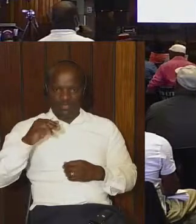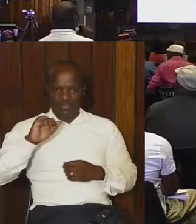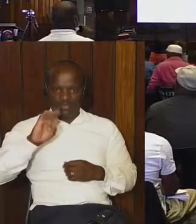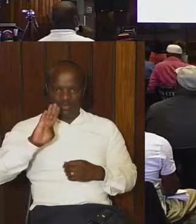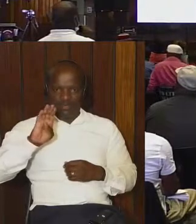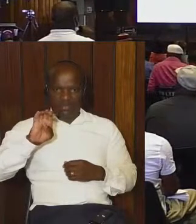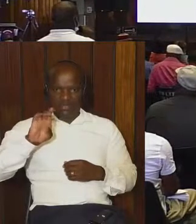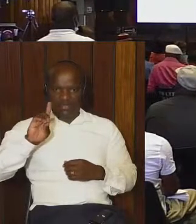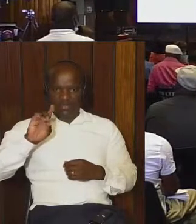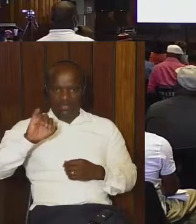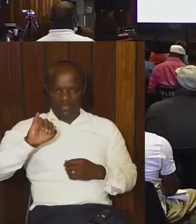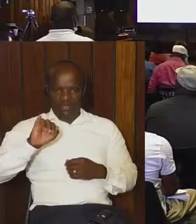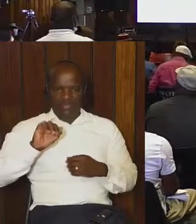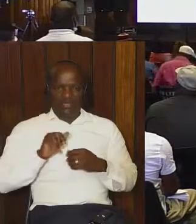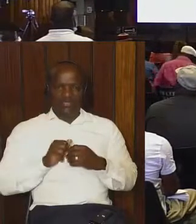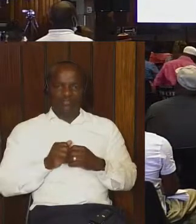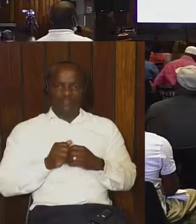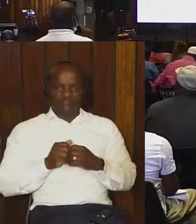questions to